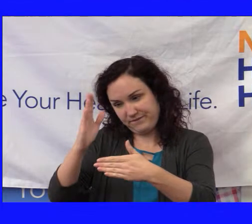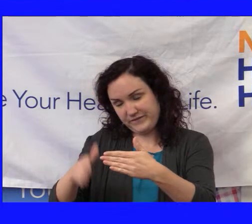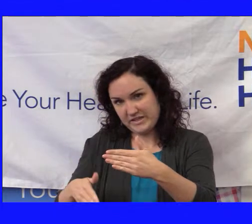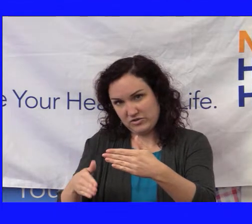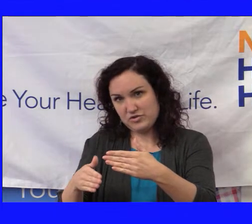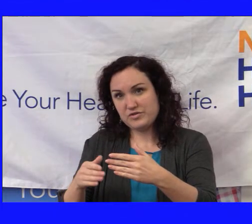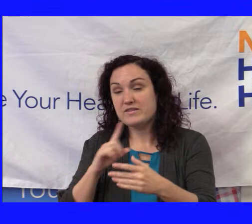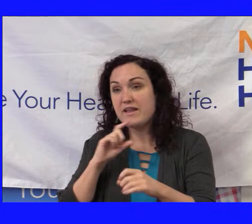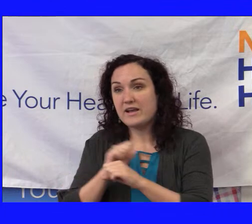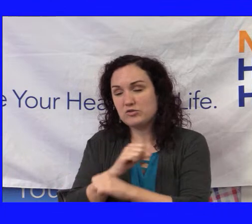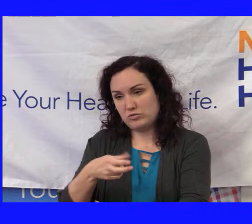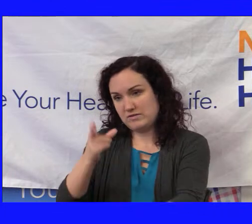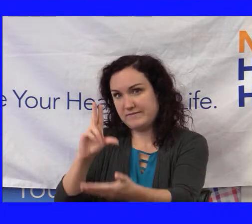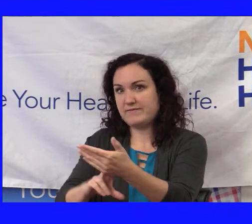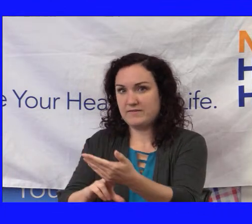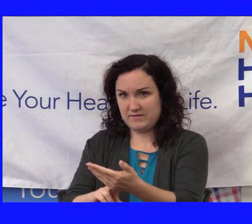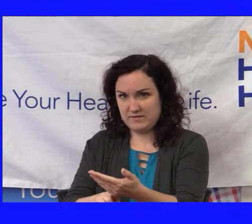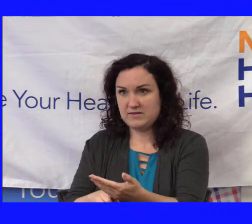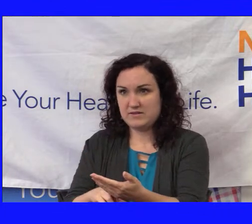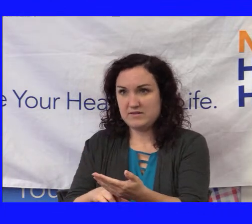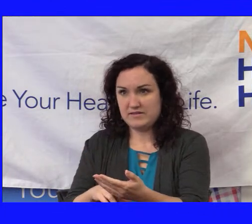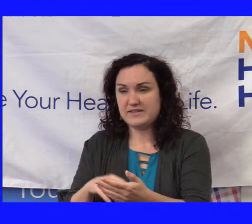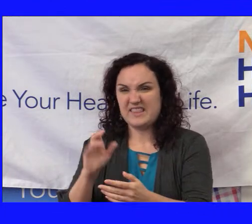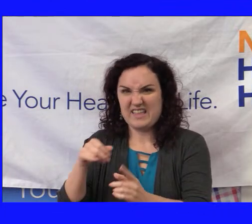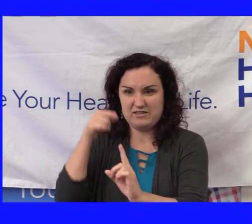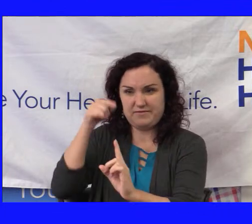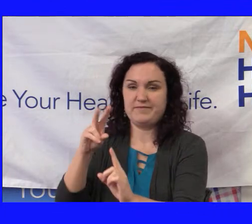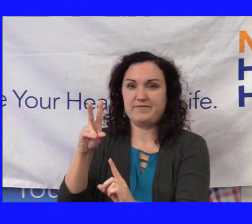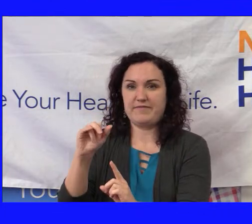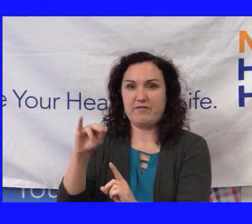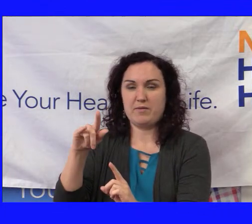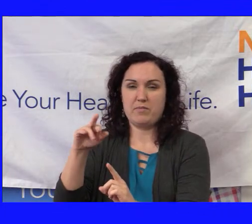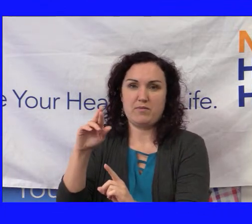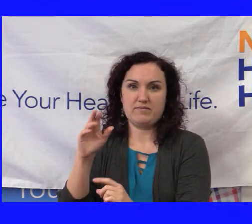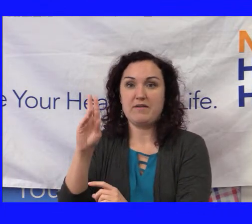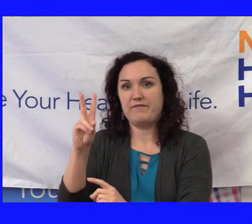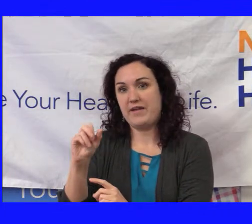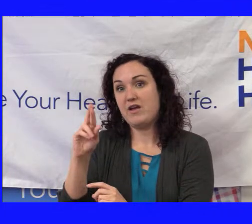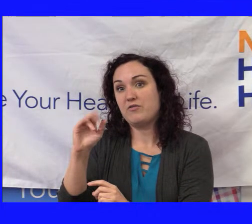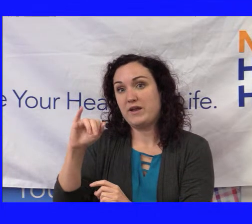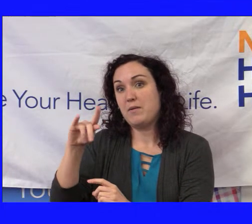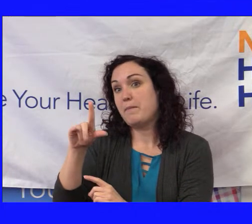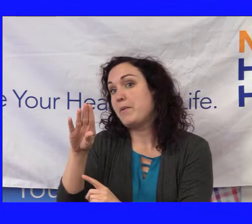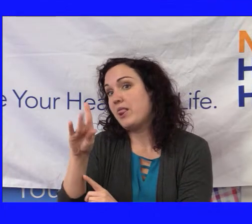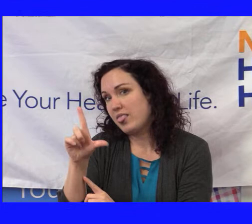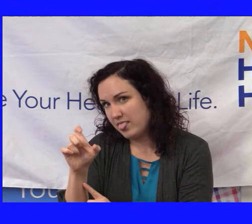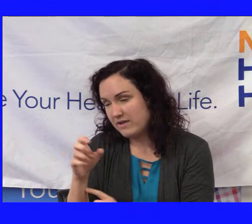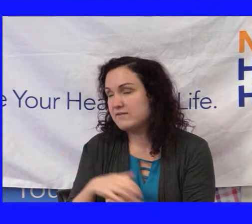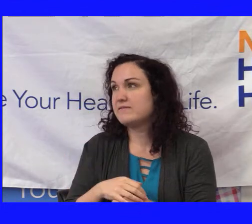and actual enrollment is the barrier. I see. Okay.